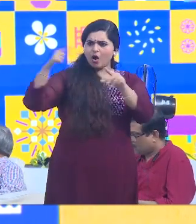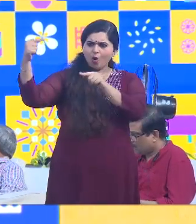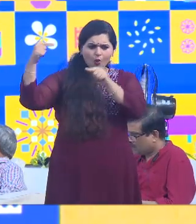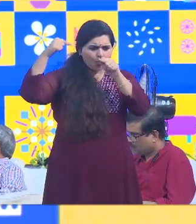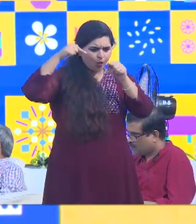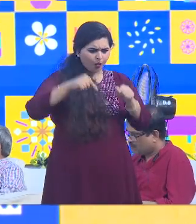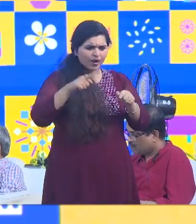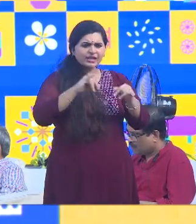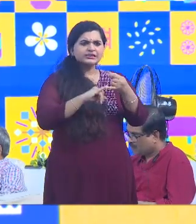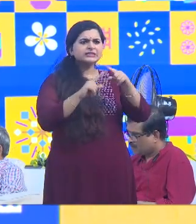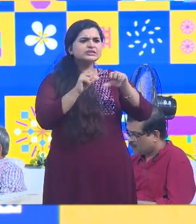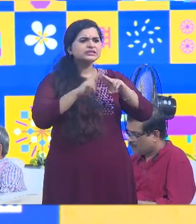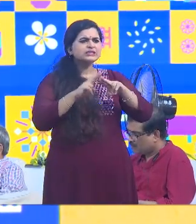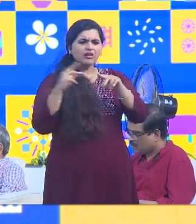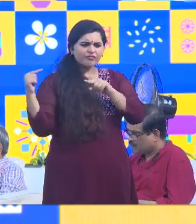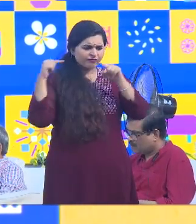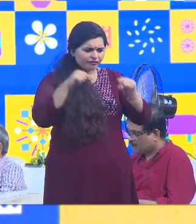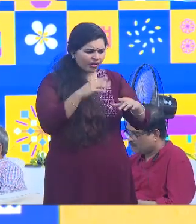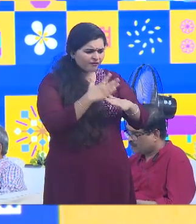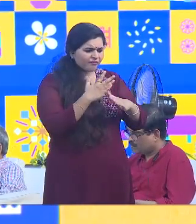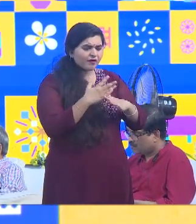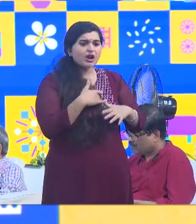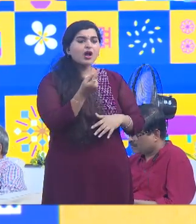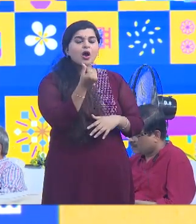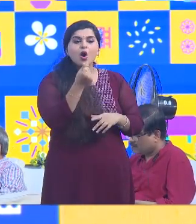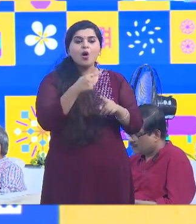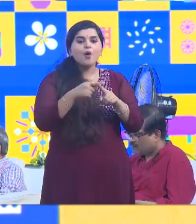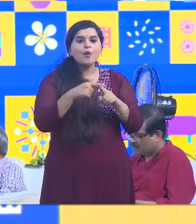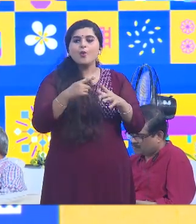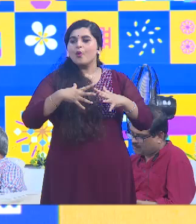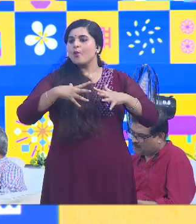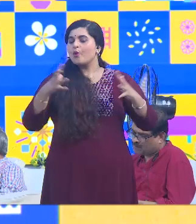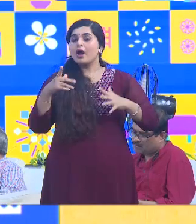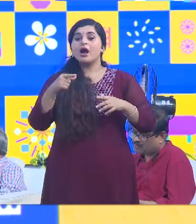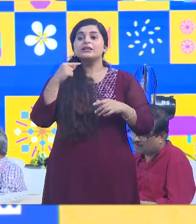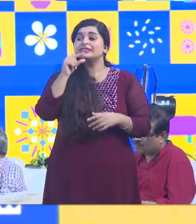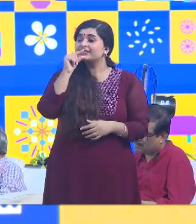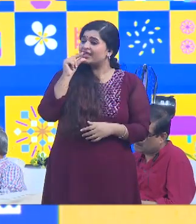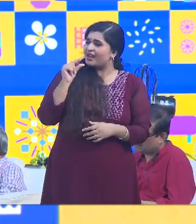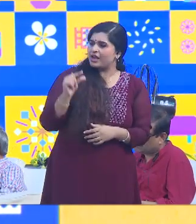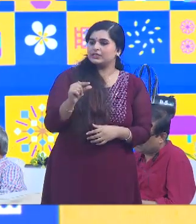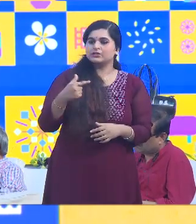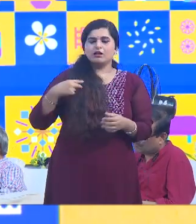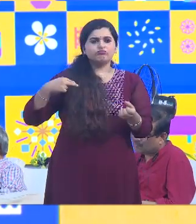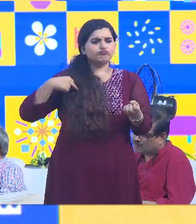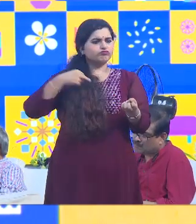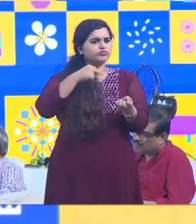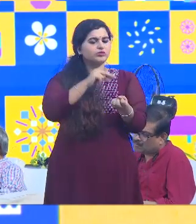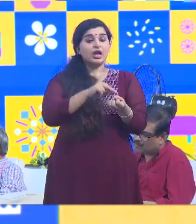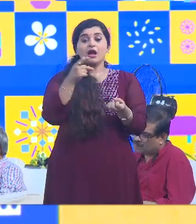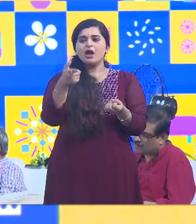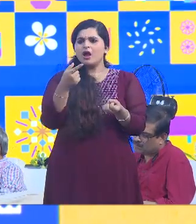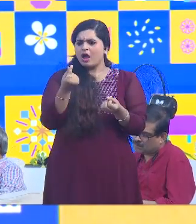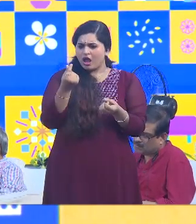here. And the underutilization of the essential health services by the marginal groups, especially the coastal areas,